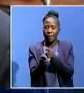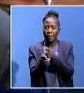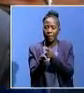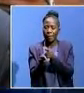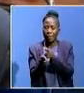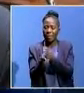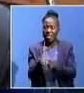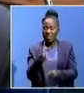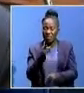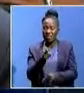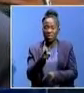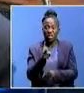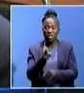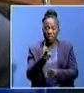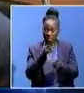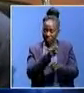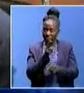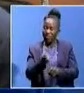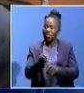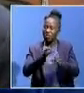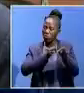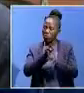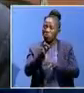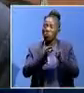is very clear.